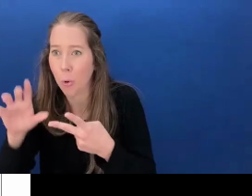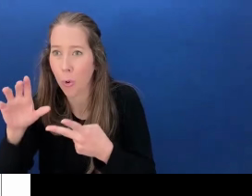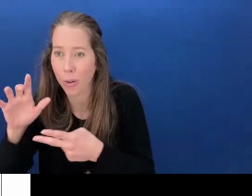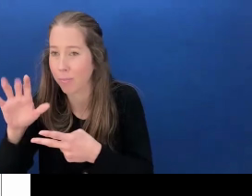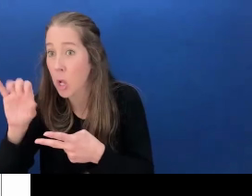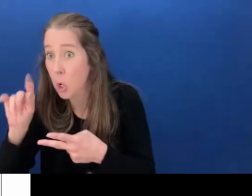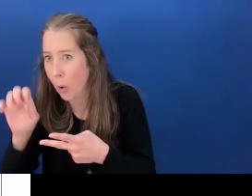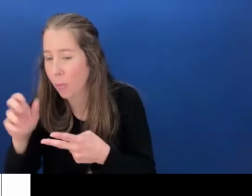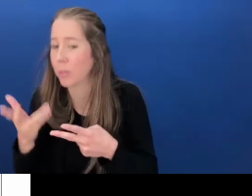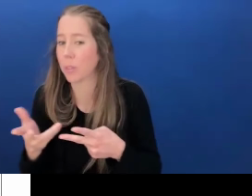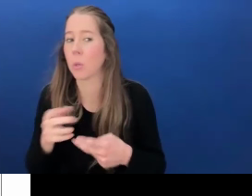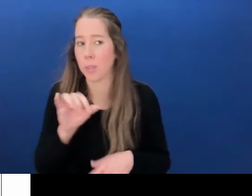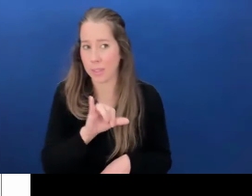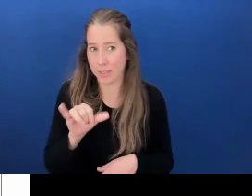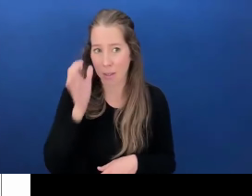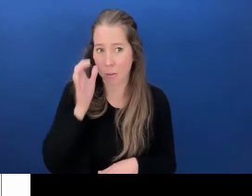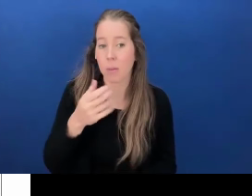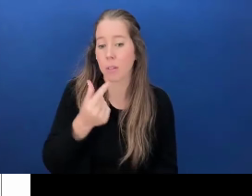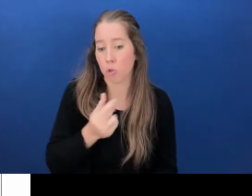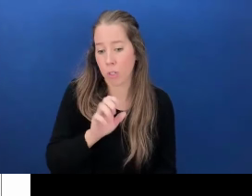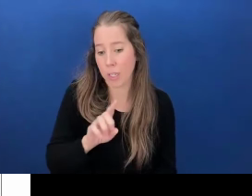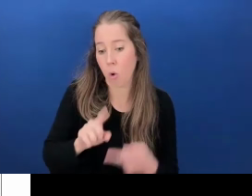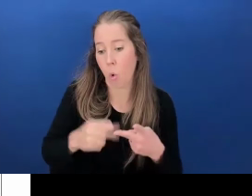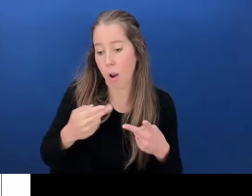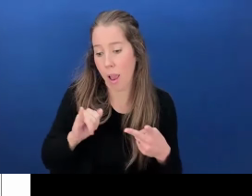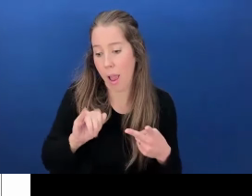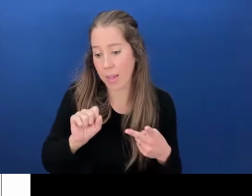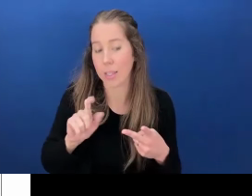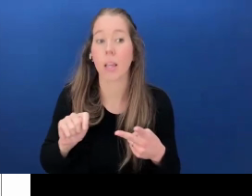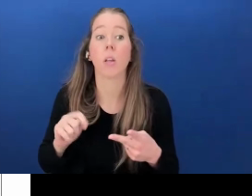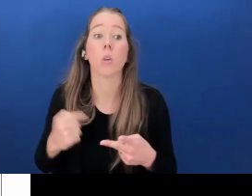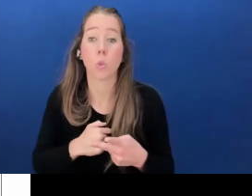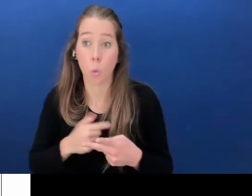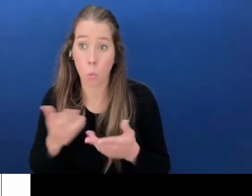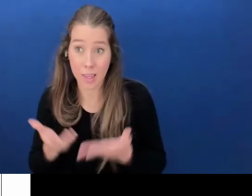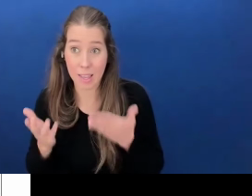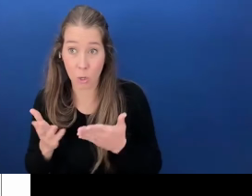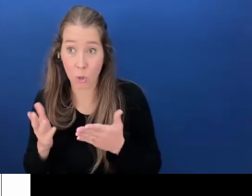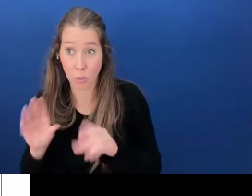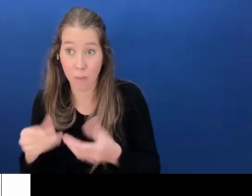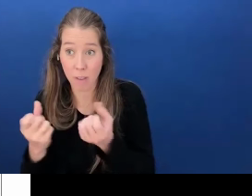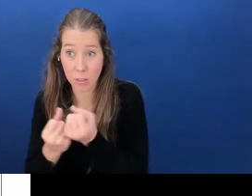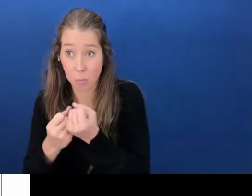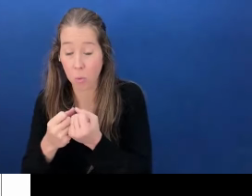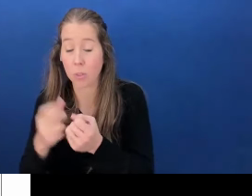So here on our campus, we are providing students with support in earning their HiSET credential.